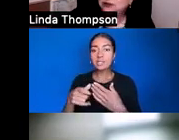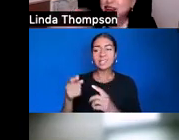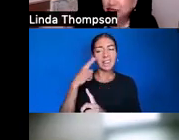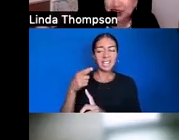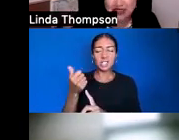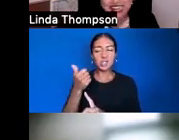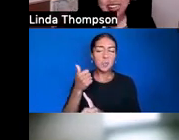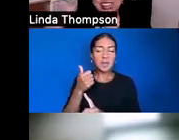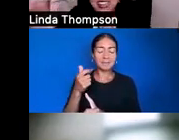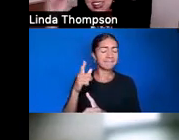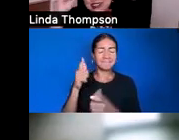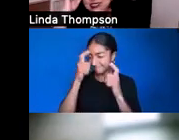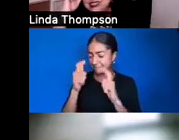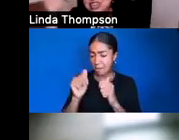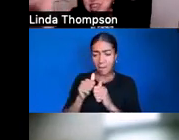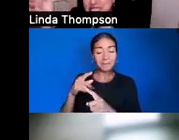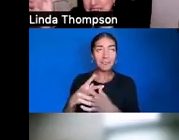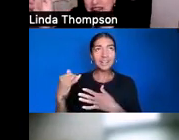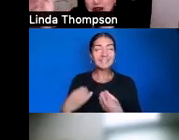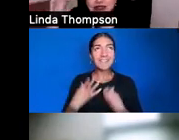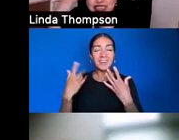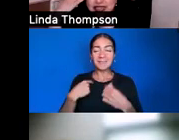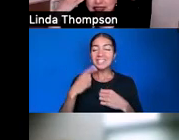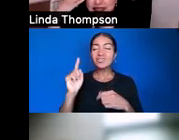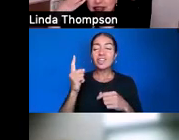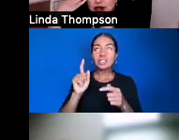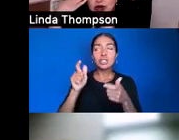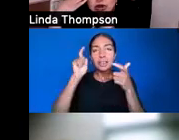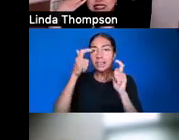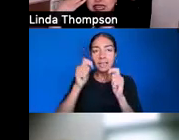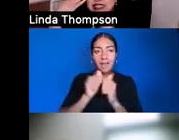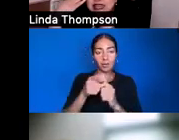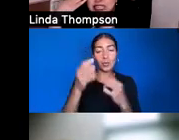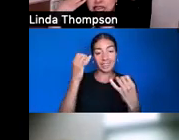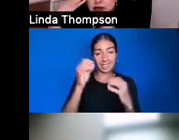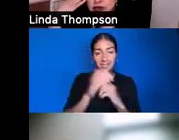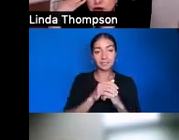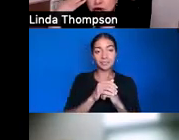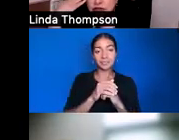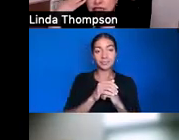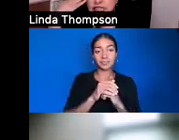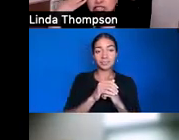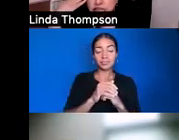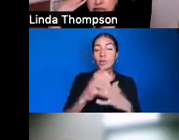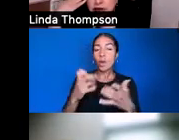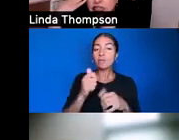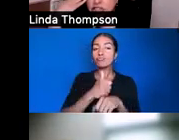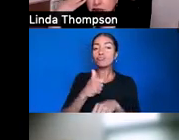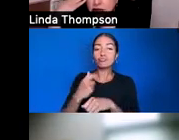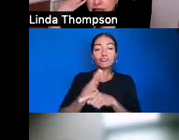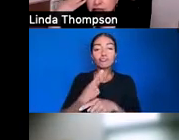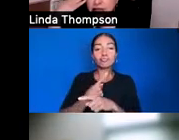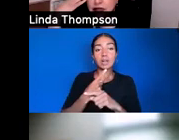is inspiring. It's just changing how you think. We want to set attainable goals each day